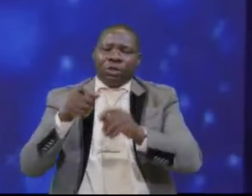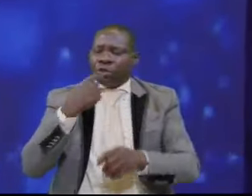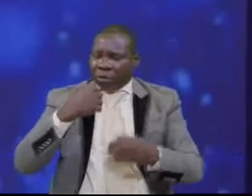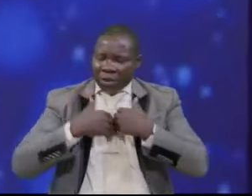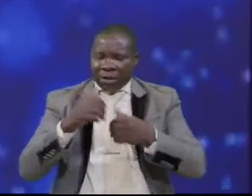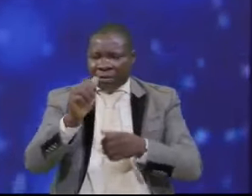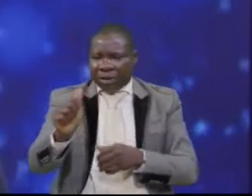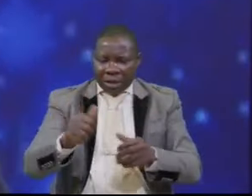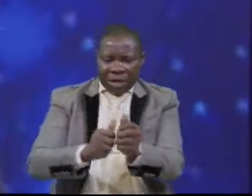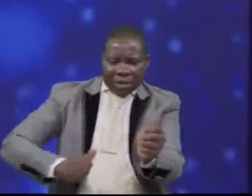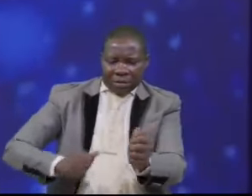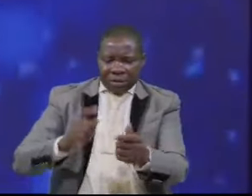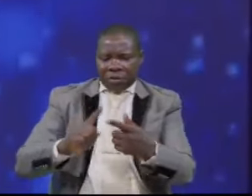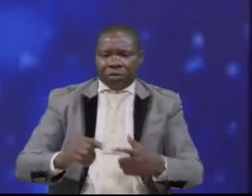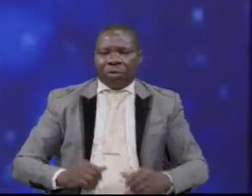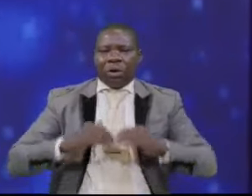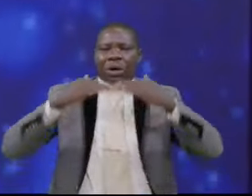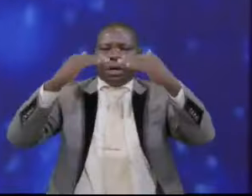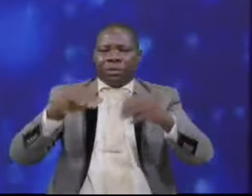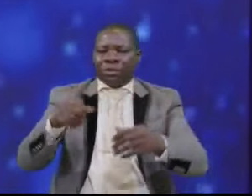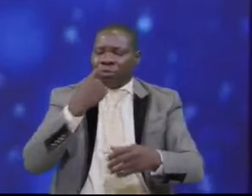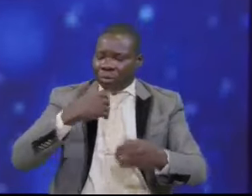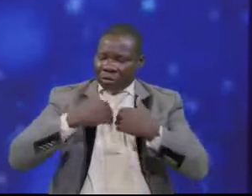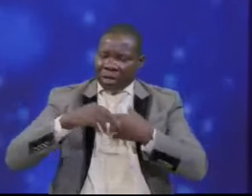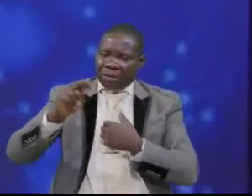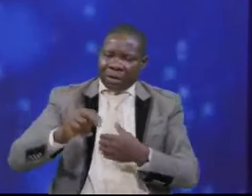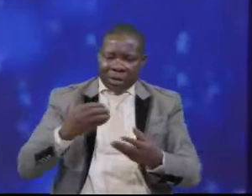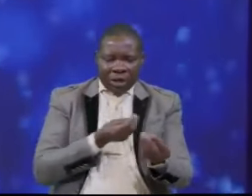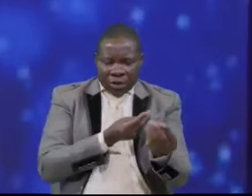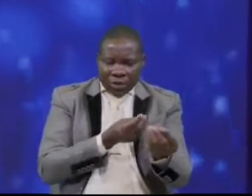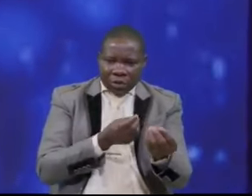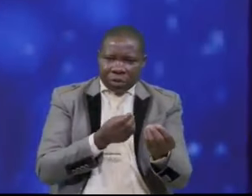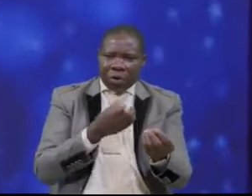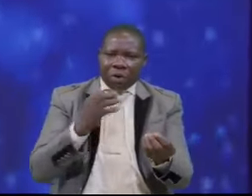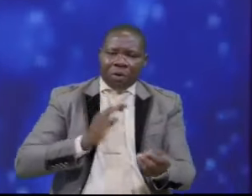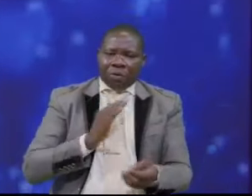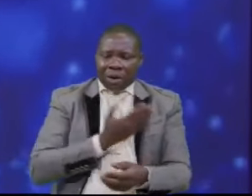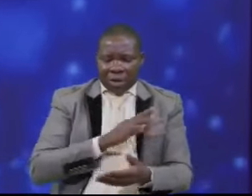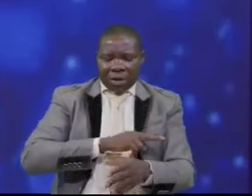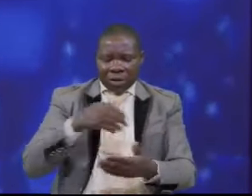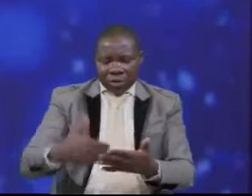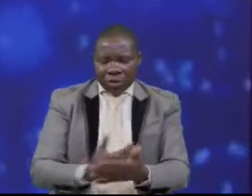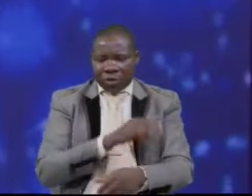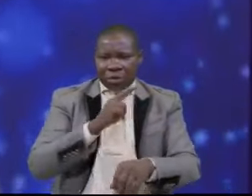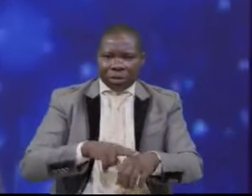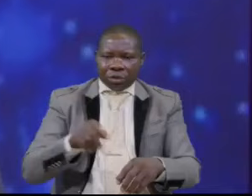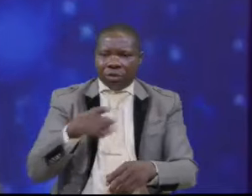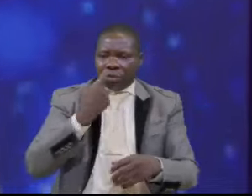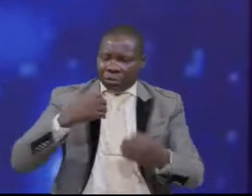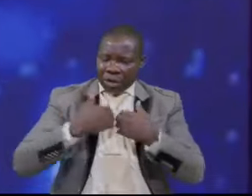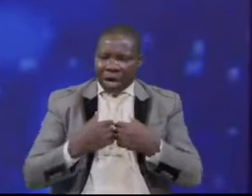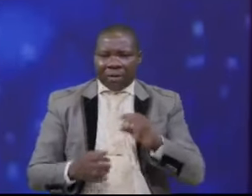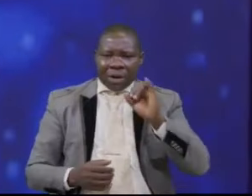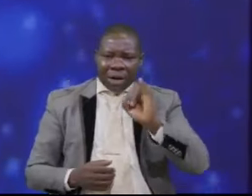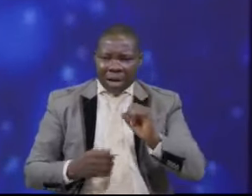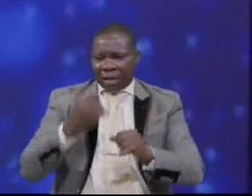advance. He said we must have N, nurture of our new nature. We must have I, initiative